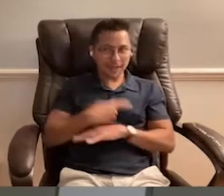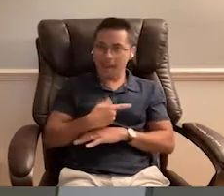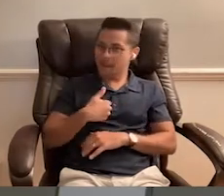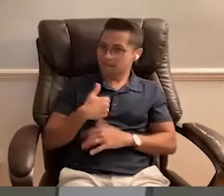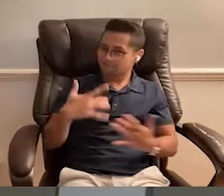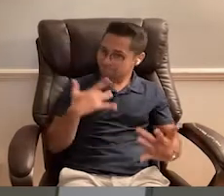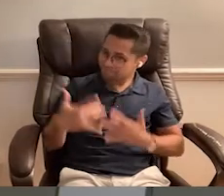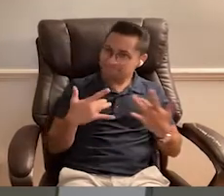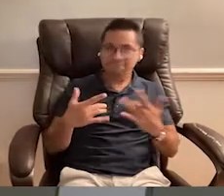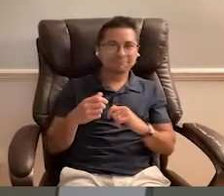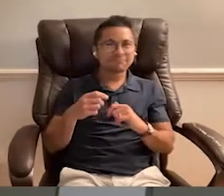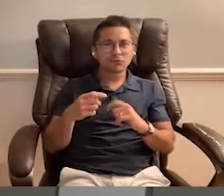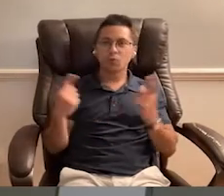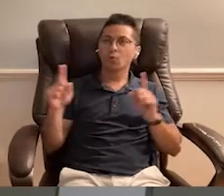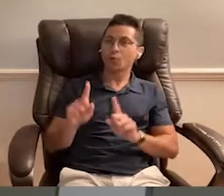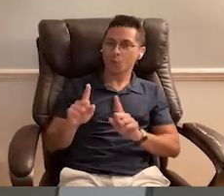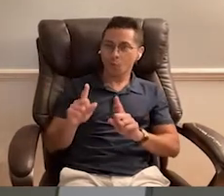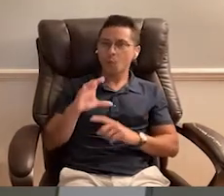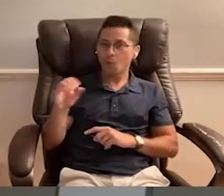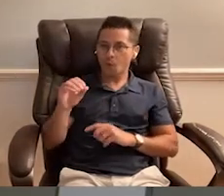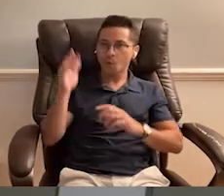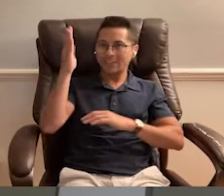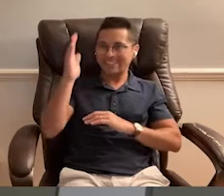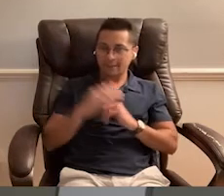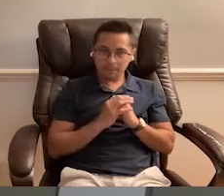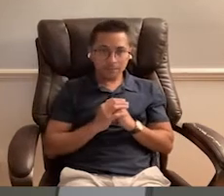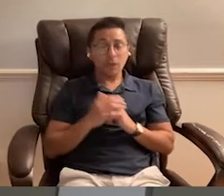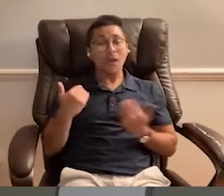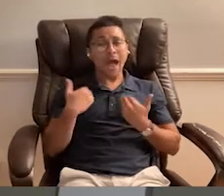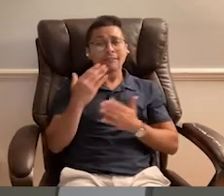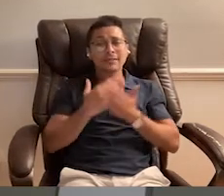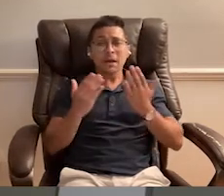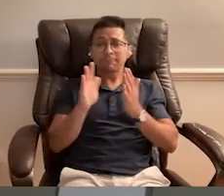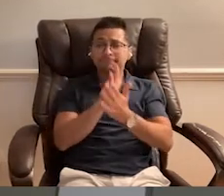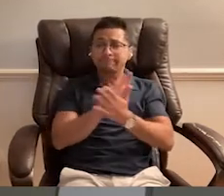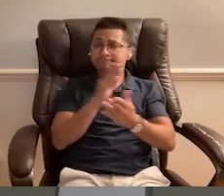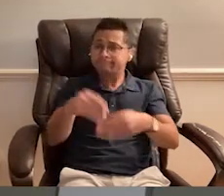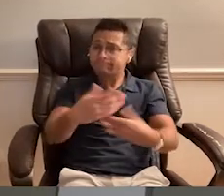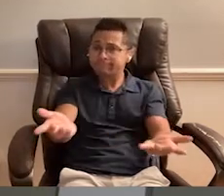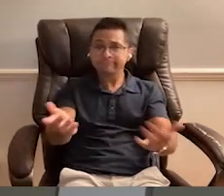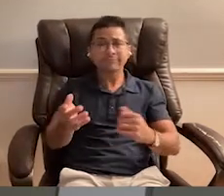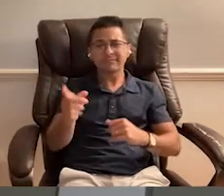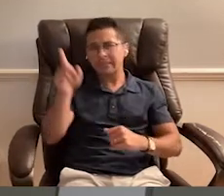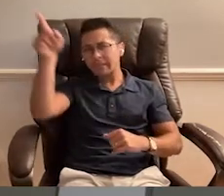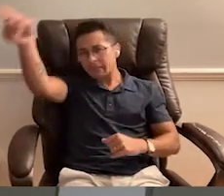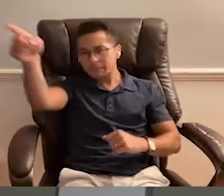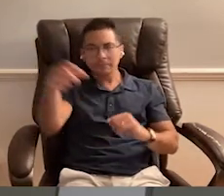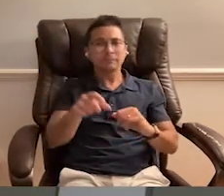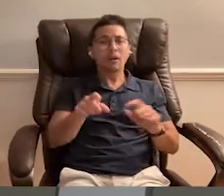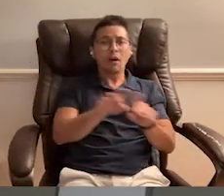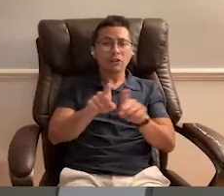Janet Estes is here with us, and I'm super excited to be able to co-present with her. We do have some